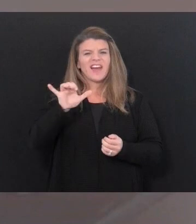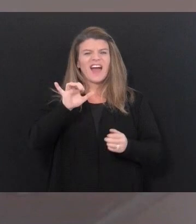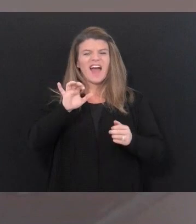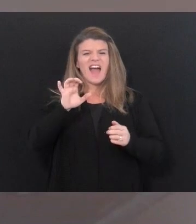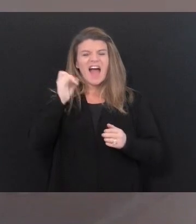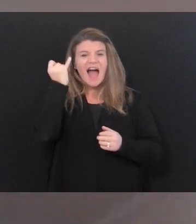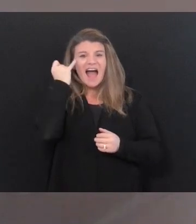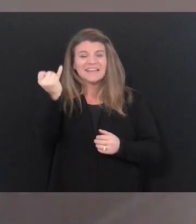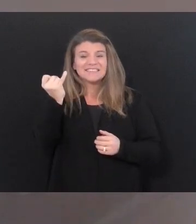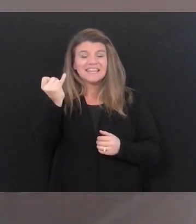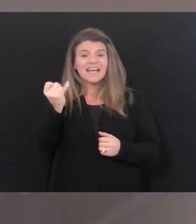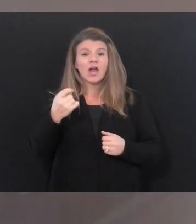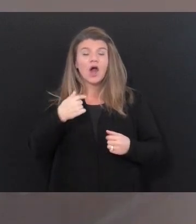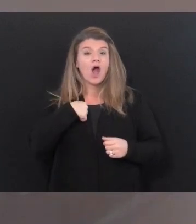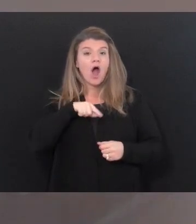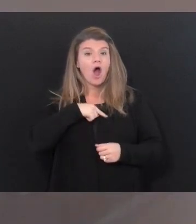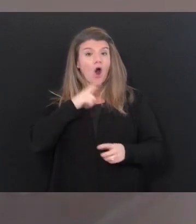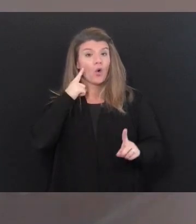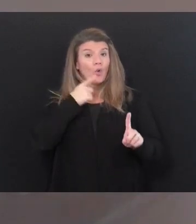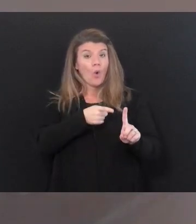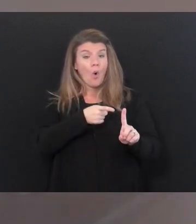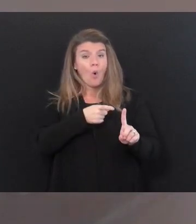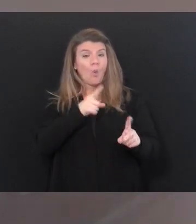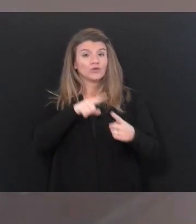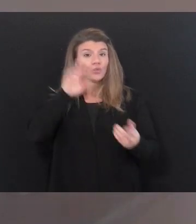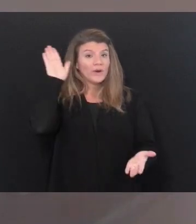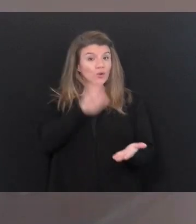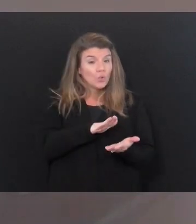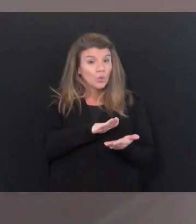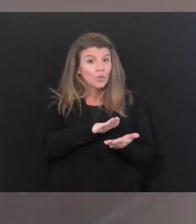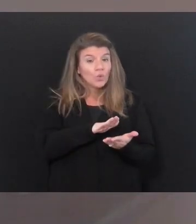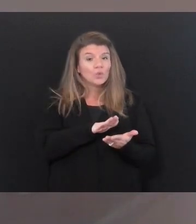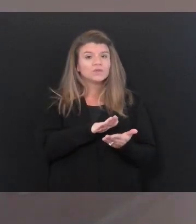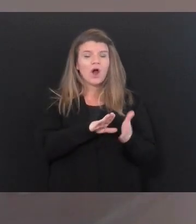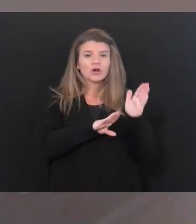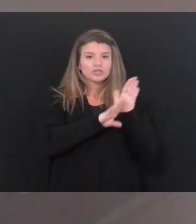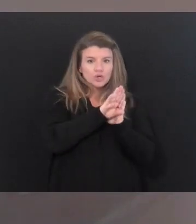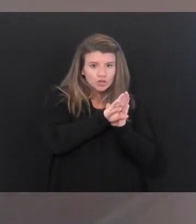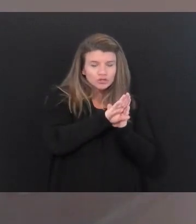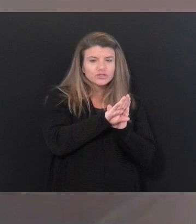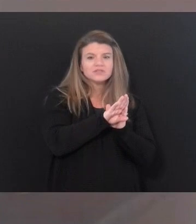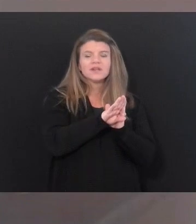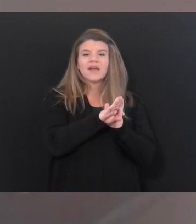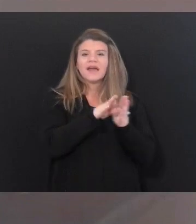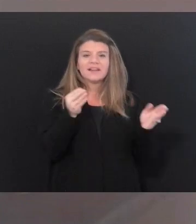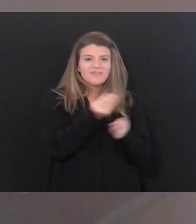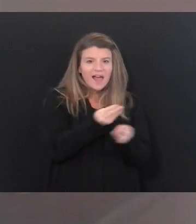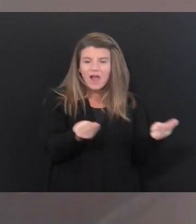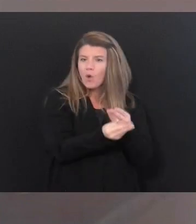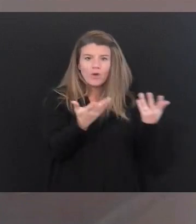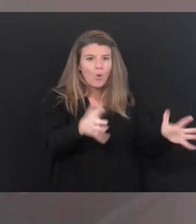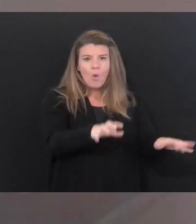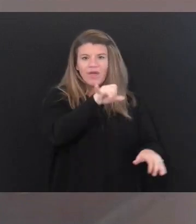that we want to suppress the virus to reduce the surge and to flatten the curve. And